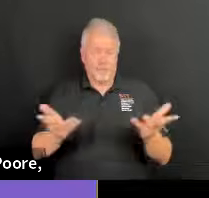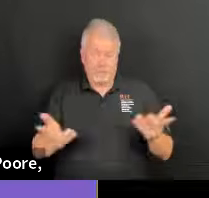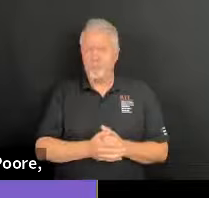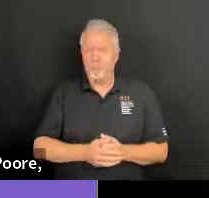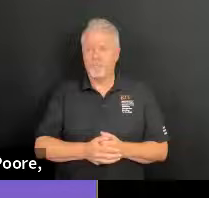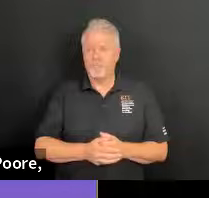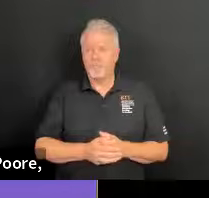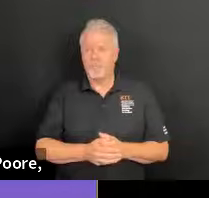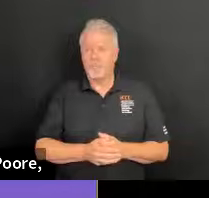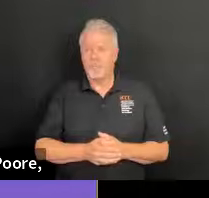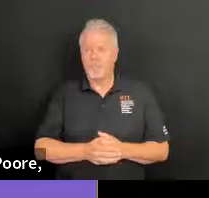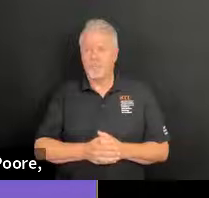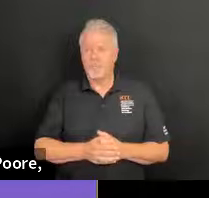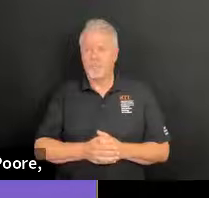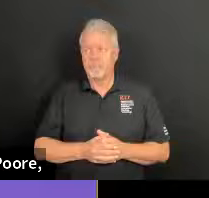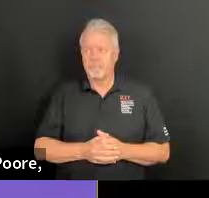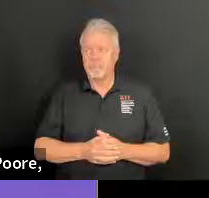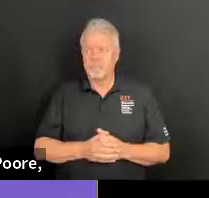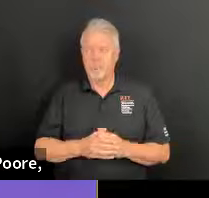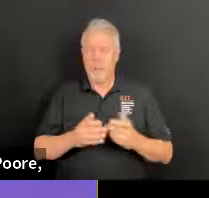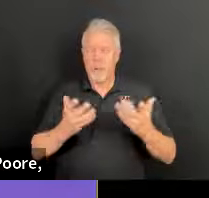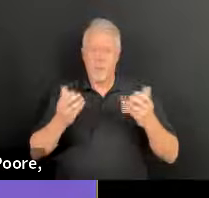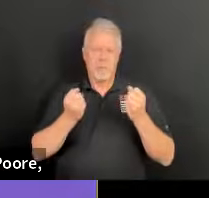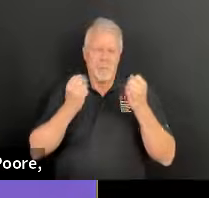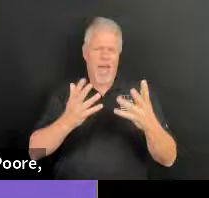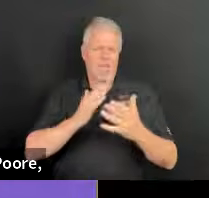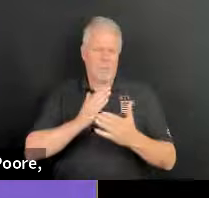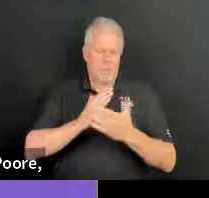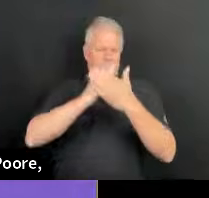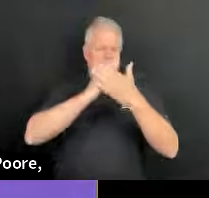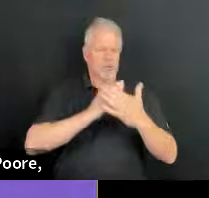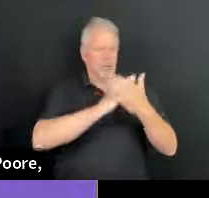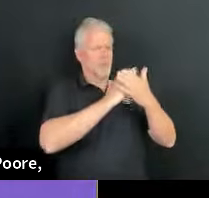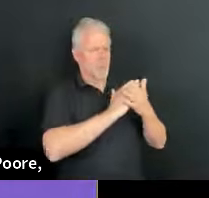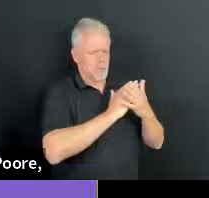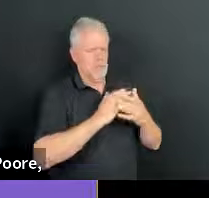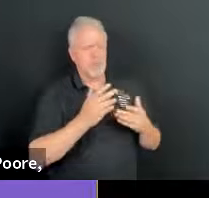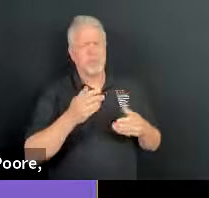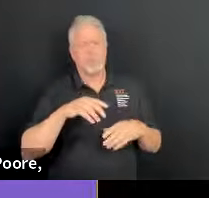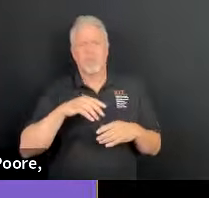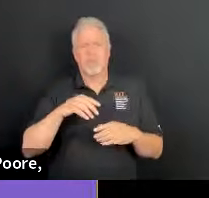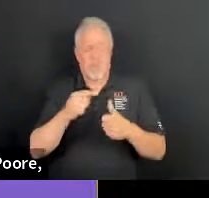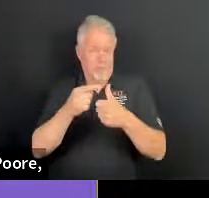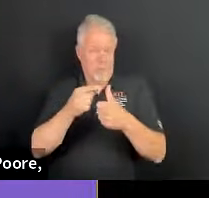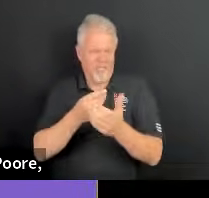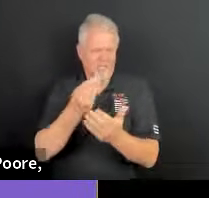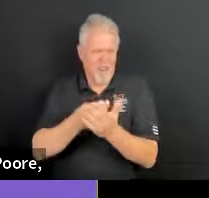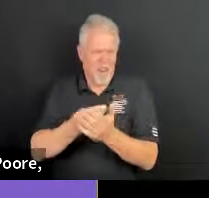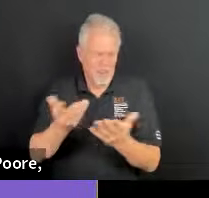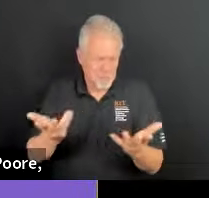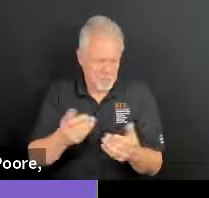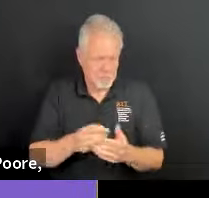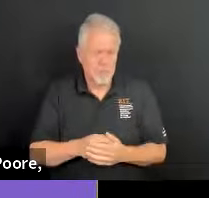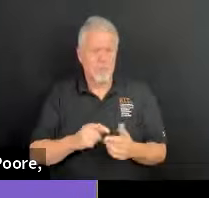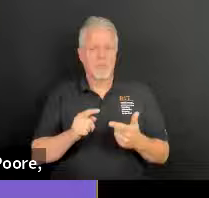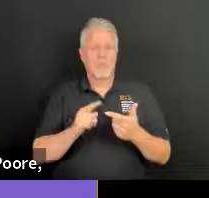SUD within the deaf community again, the number of barriers